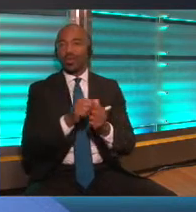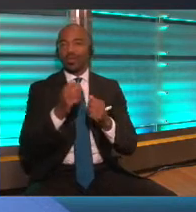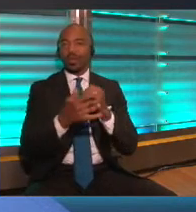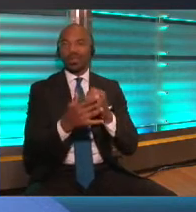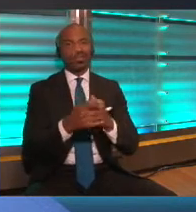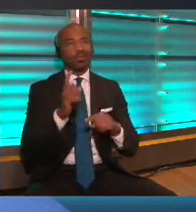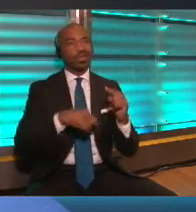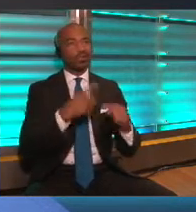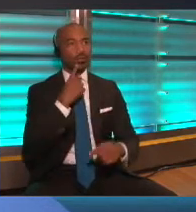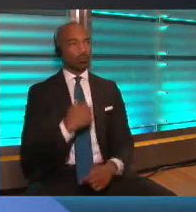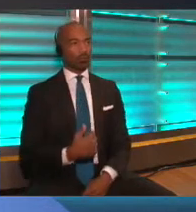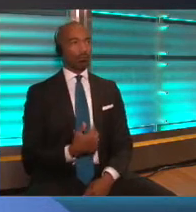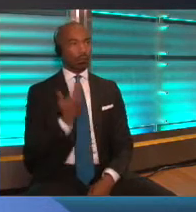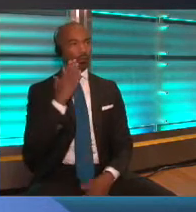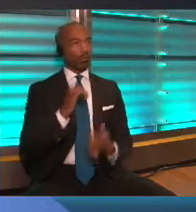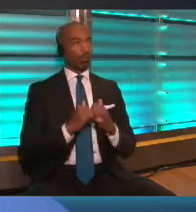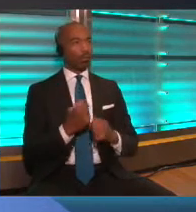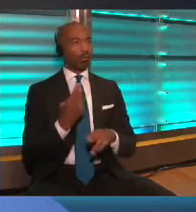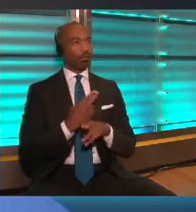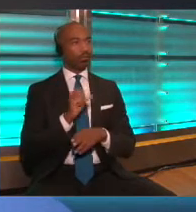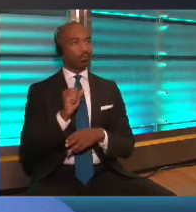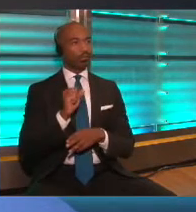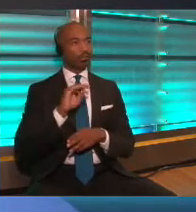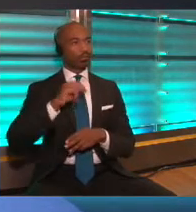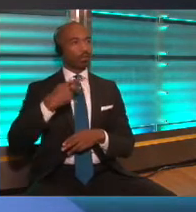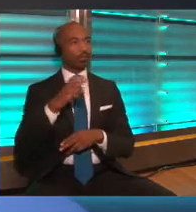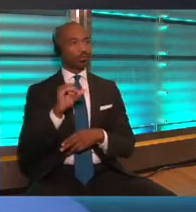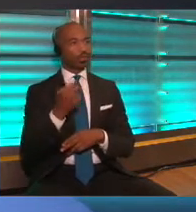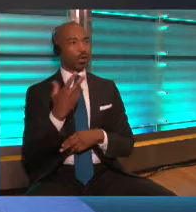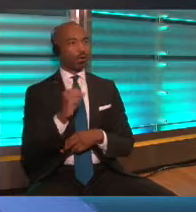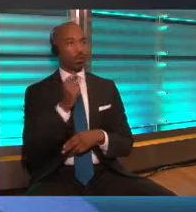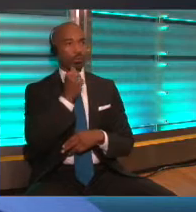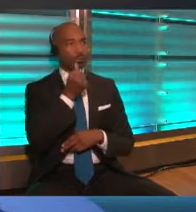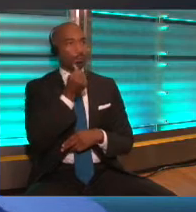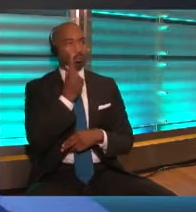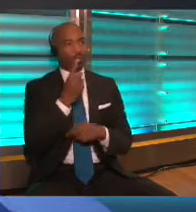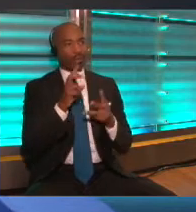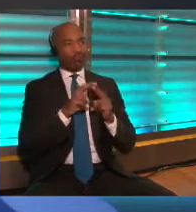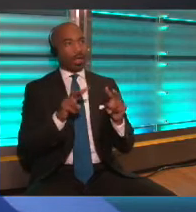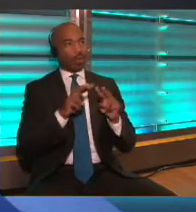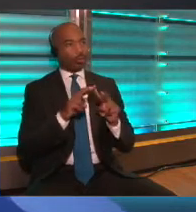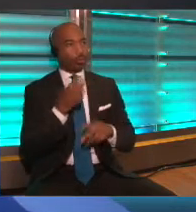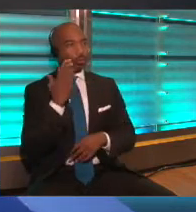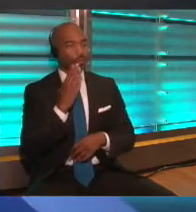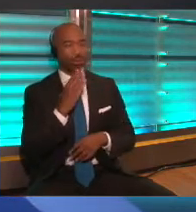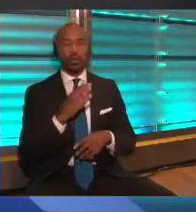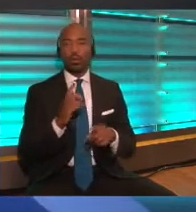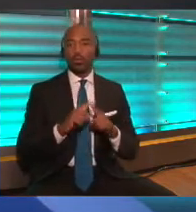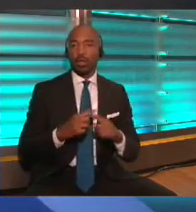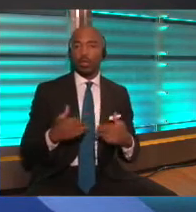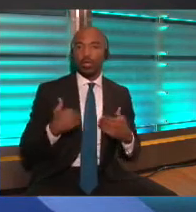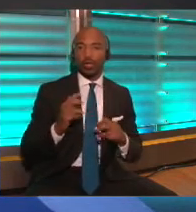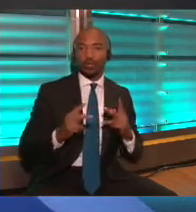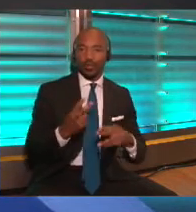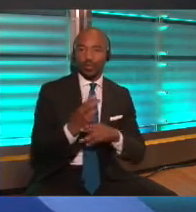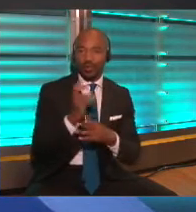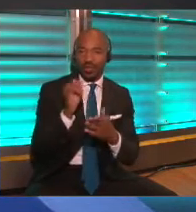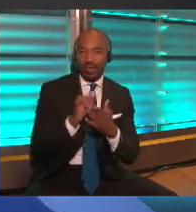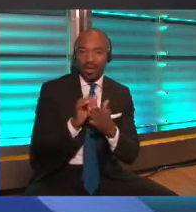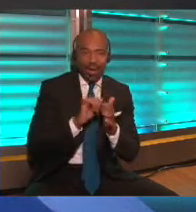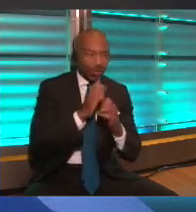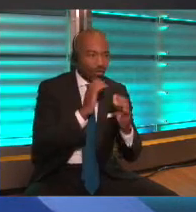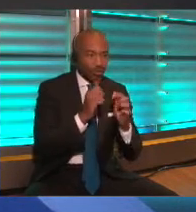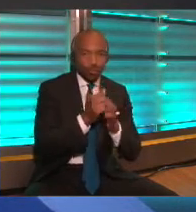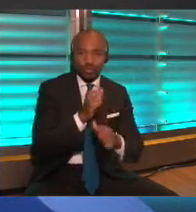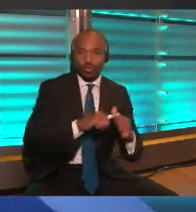don't understand how to use Snapchat, I don't understand the value. This is the way, these are the platforms that millennials and the younger generations are using to communicate